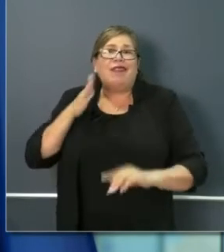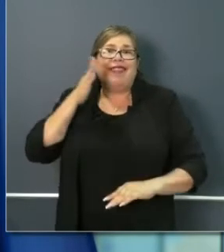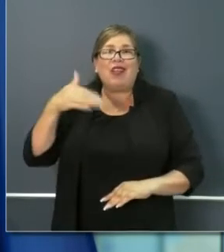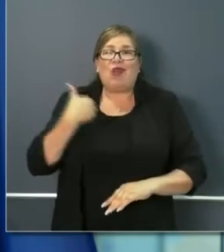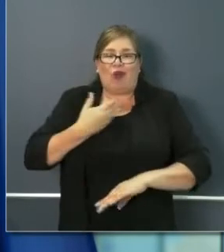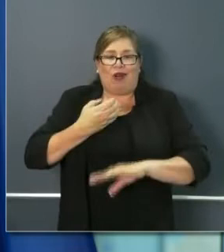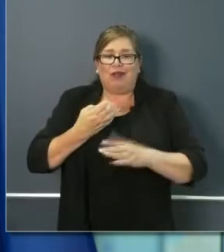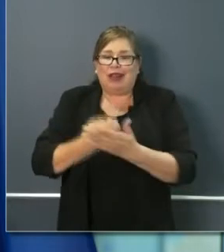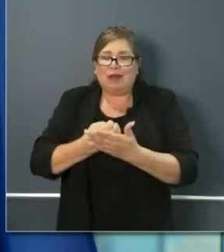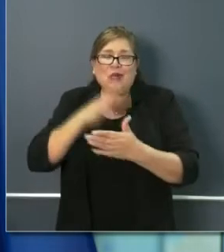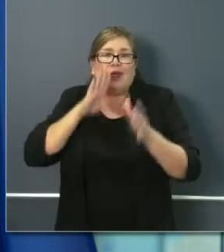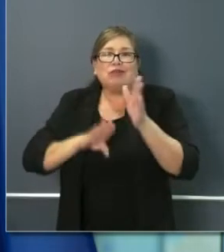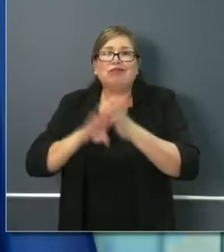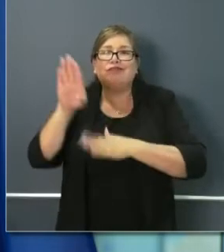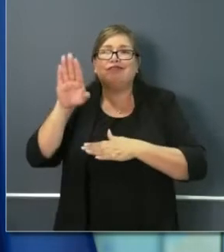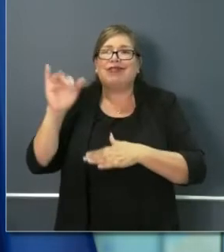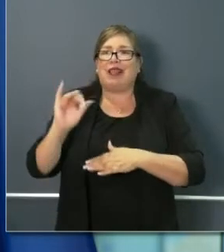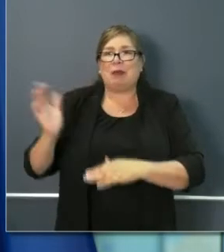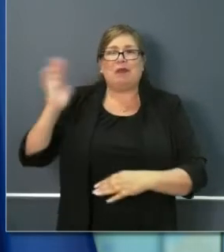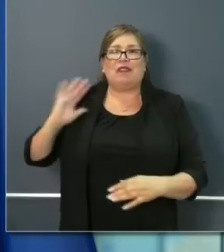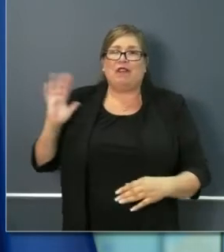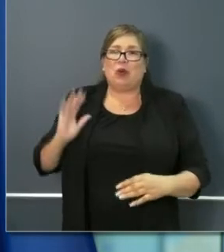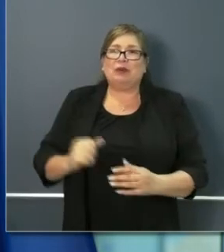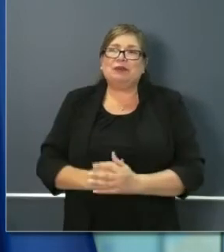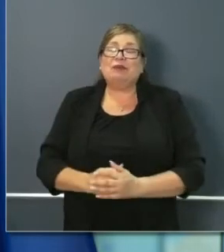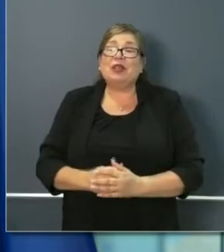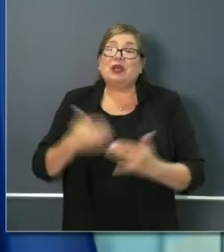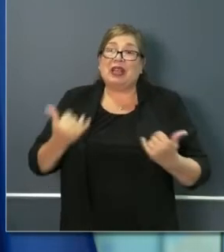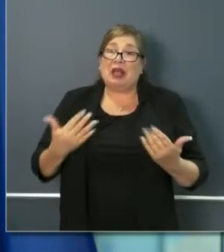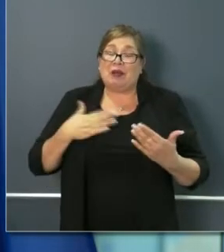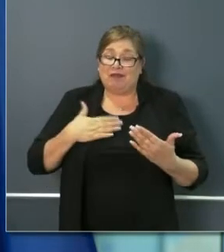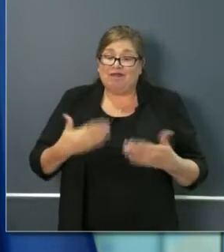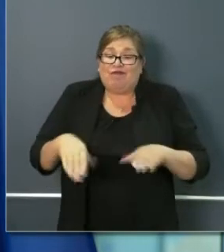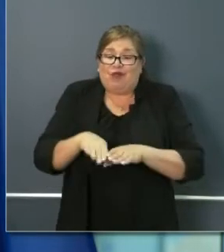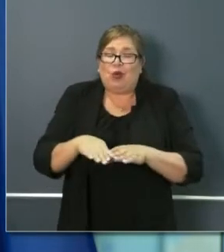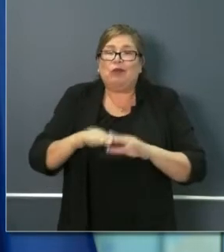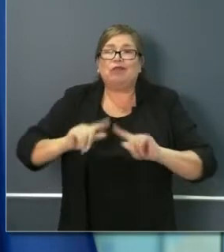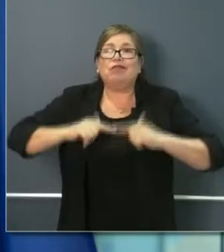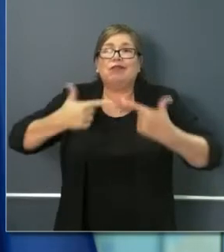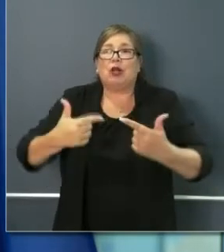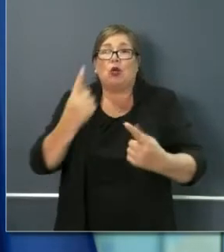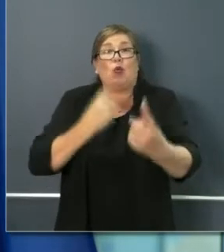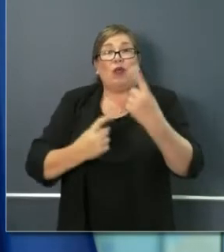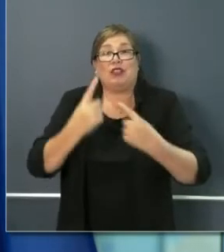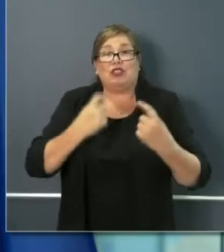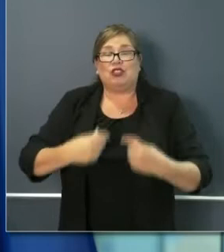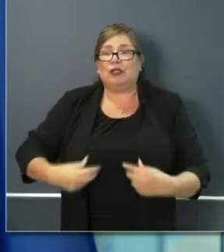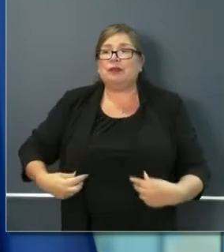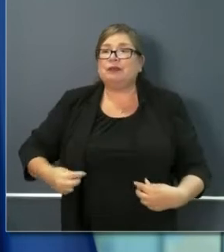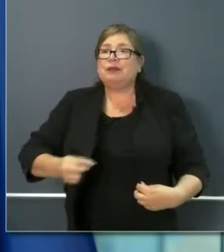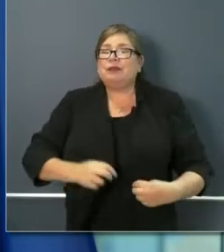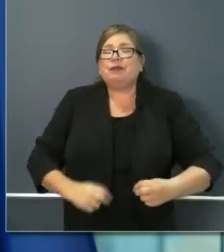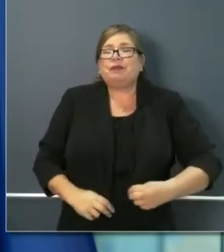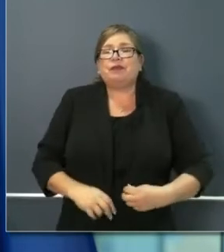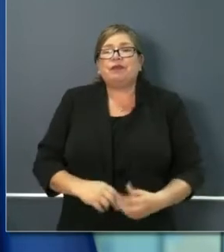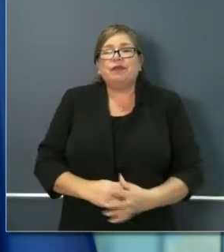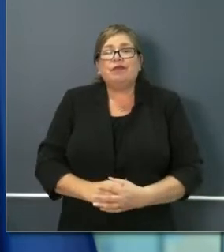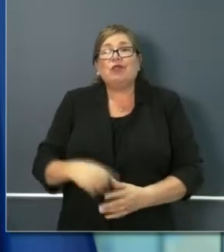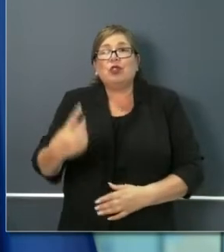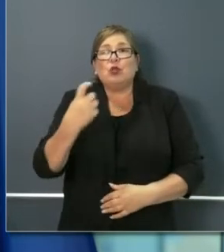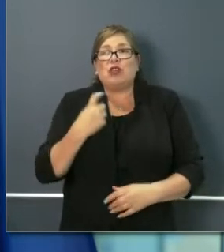was just a few months ago. So happy now to take any questions. Jeremy White, Politico.